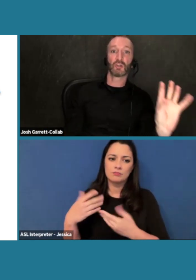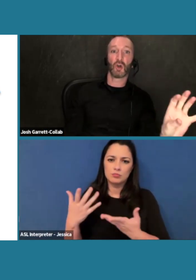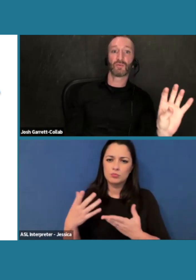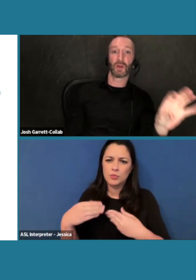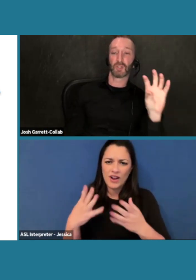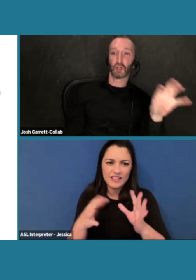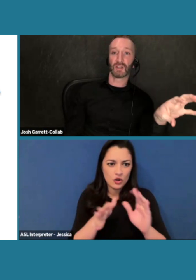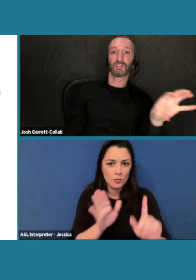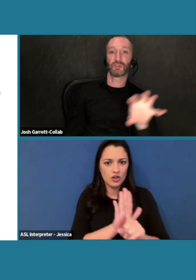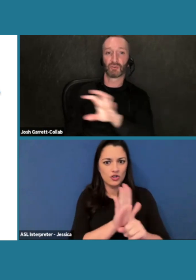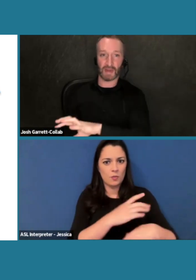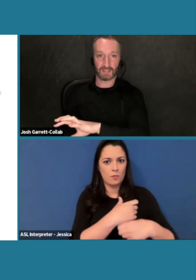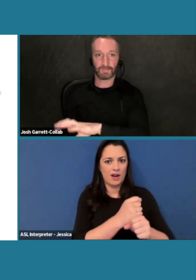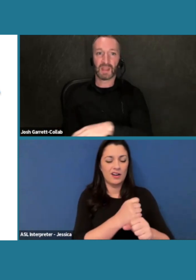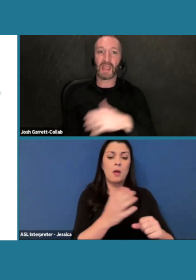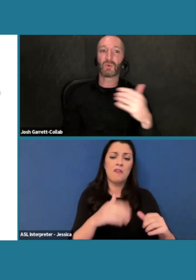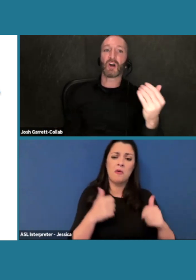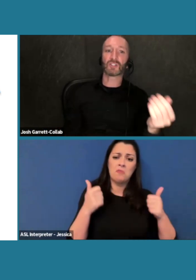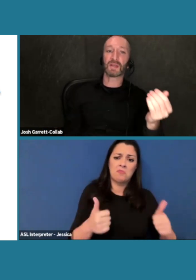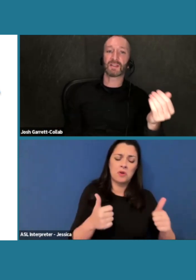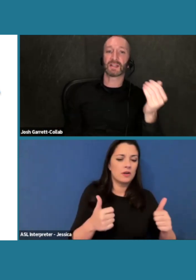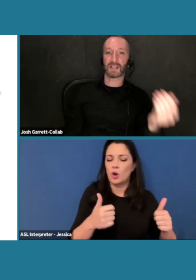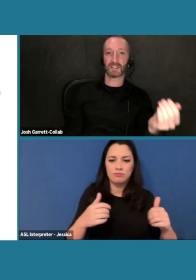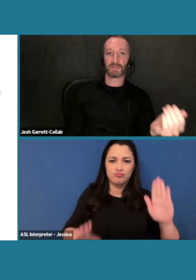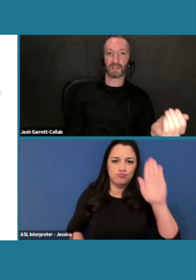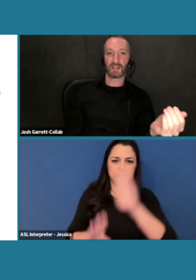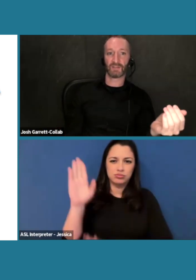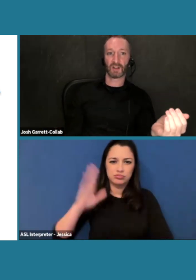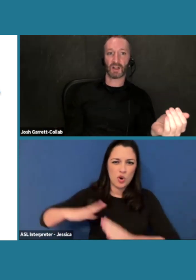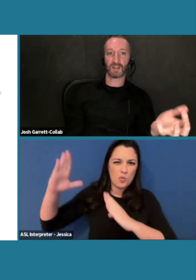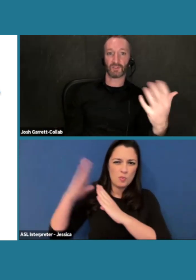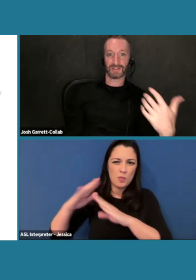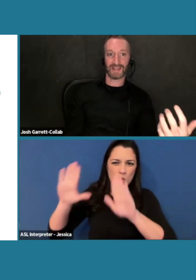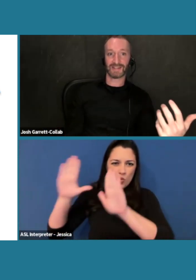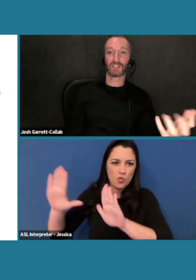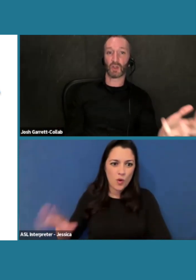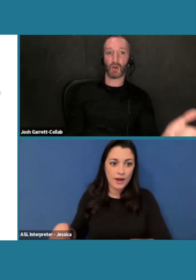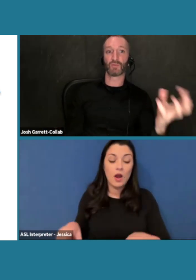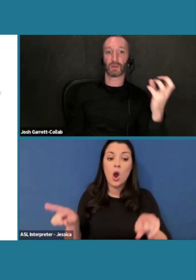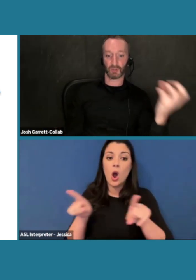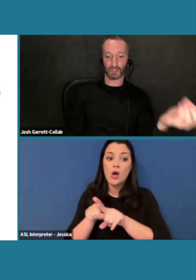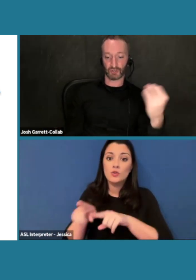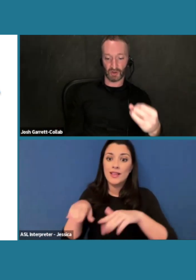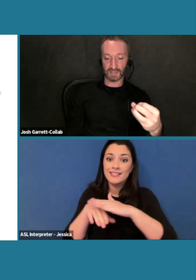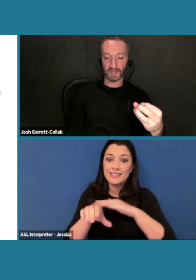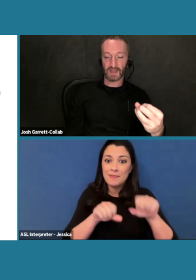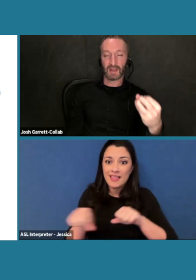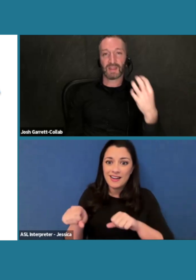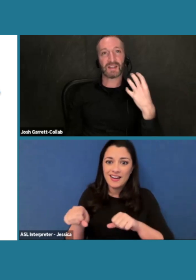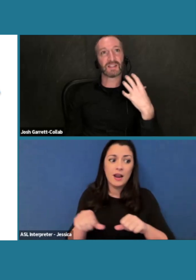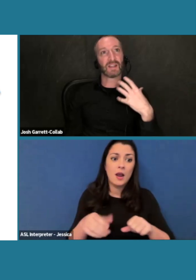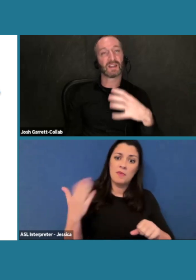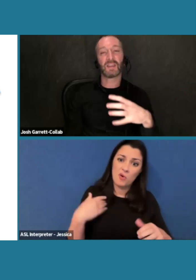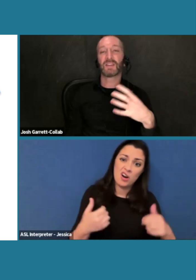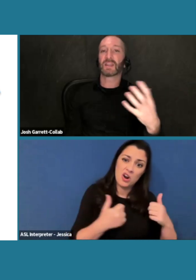interpreter go from good to great. And it will also make the accessibility of the content for attendees go from good to great.